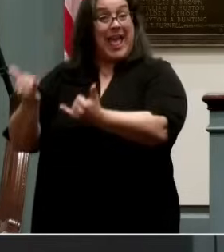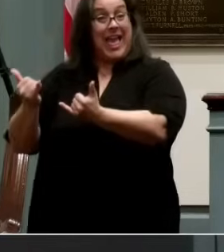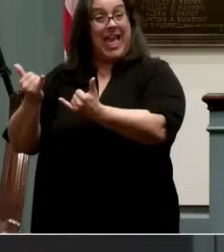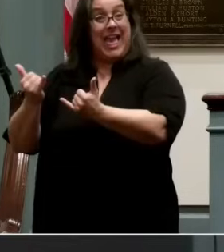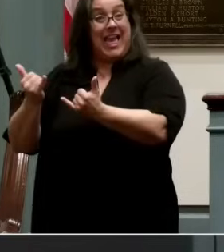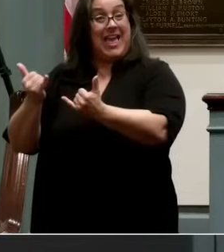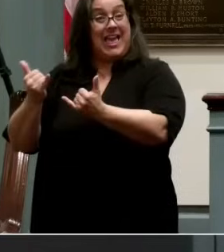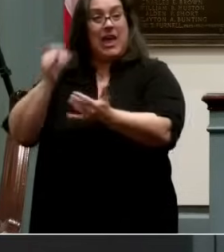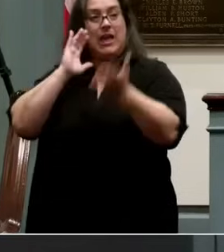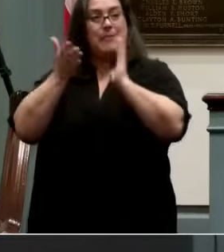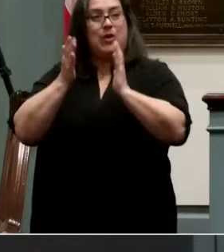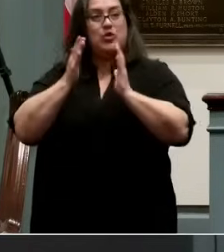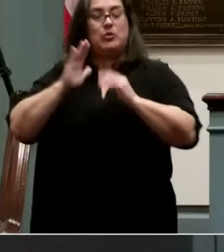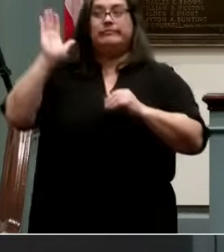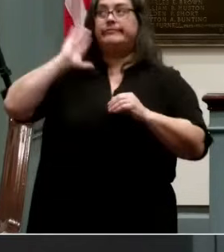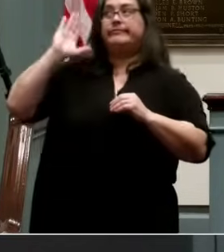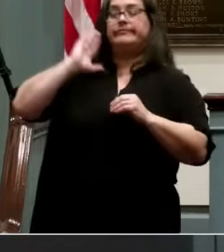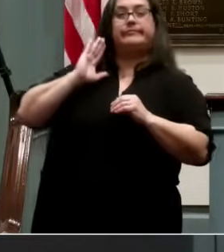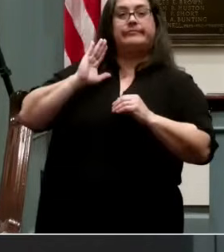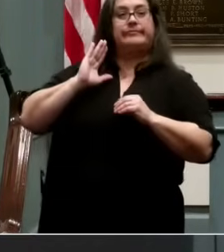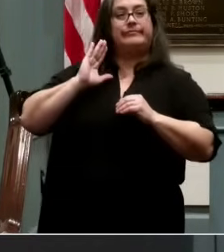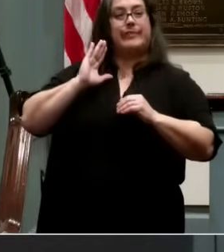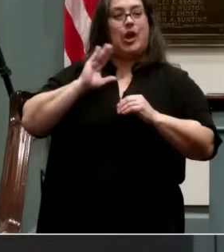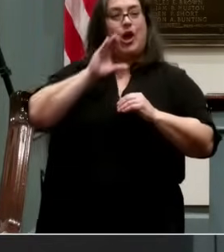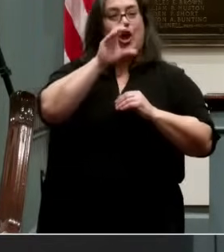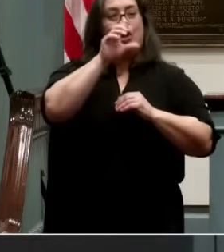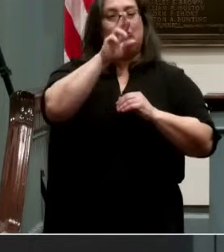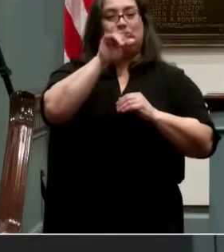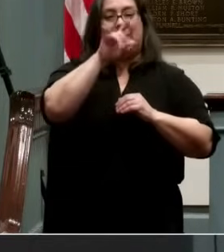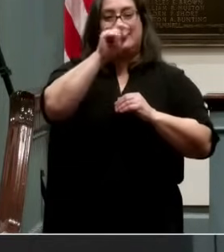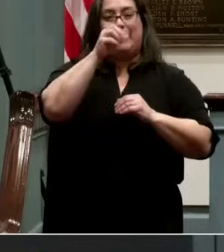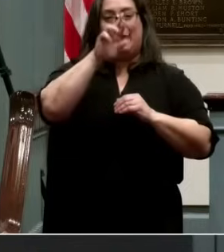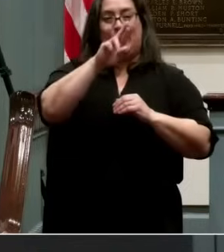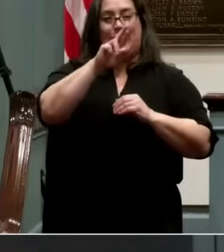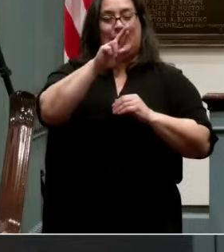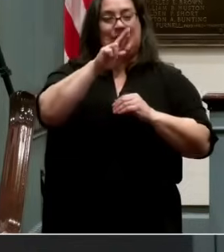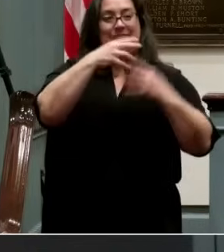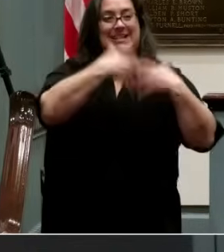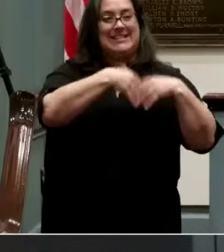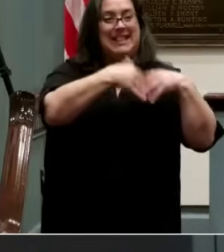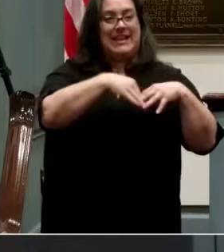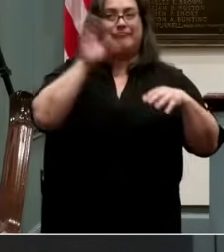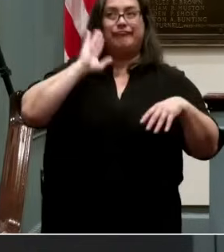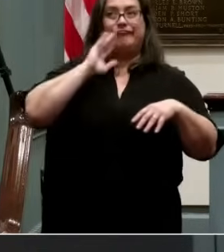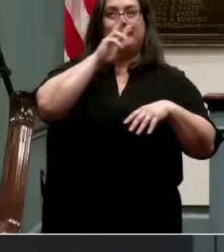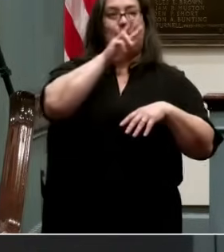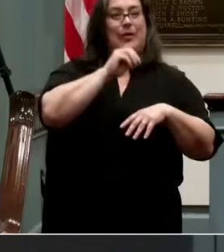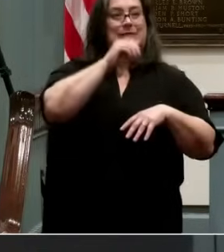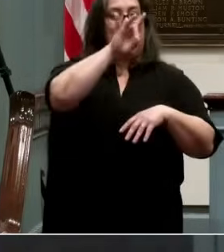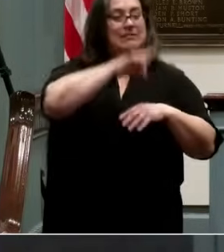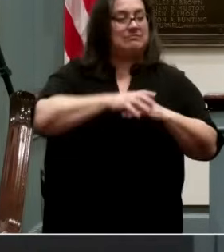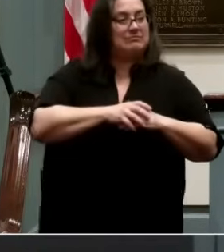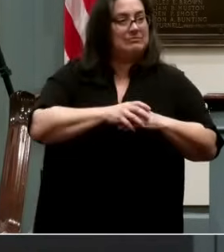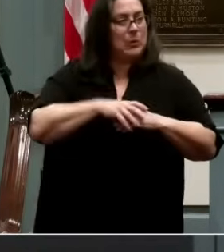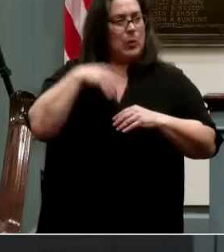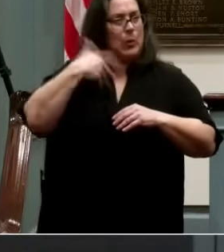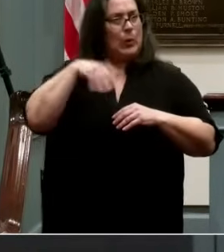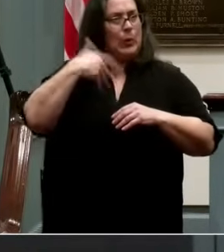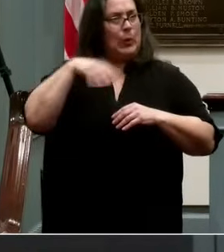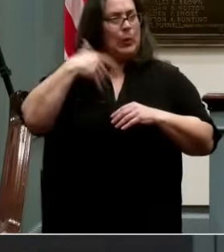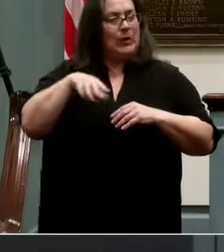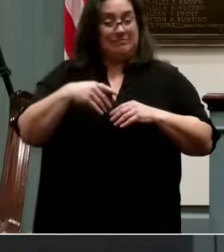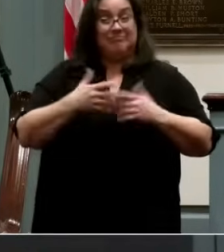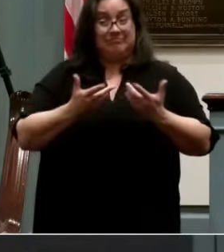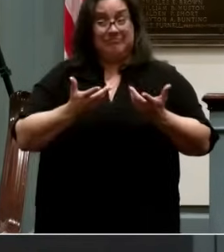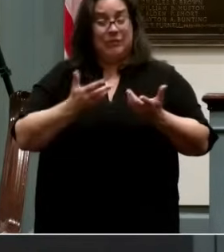manufacturing facility at the site in 2008. It's hard to believe, but it says a heck of a